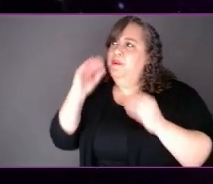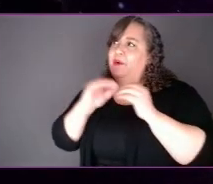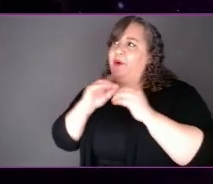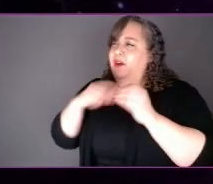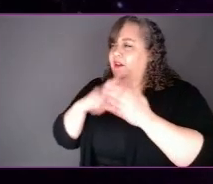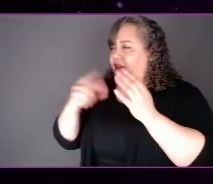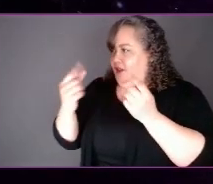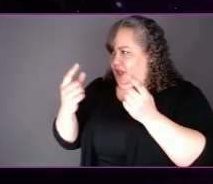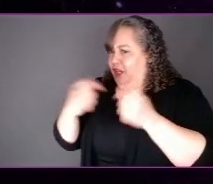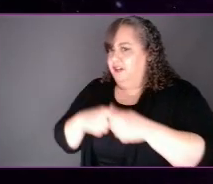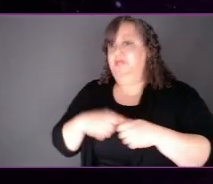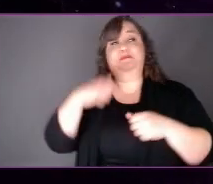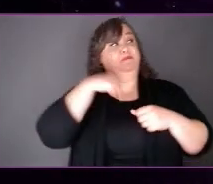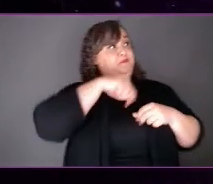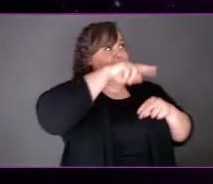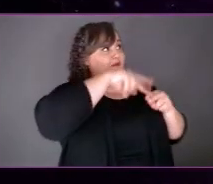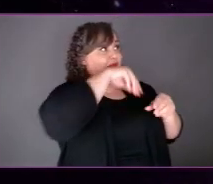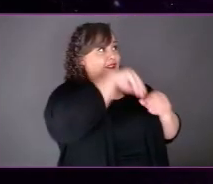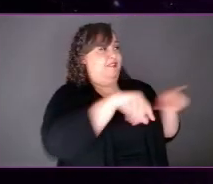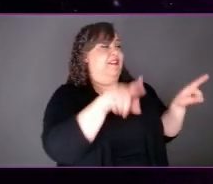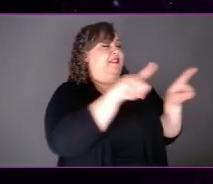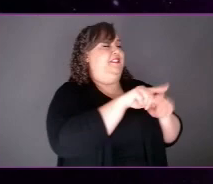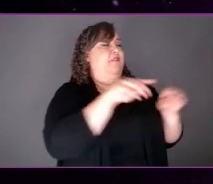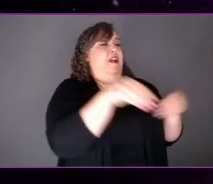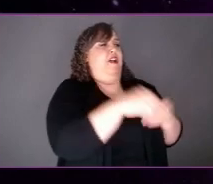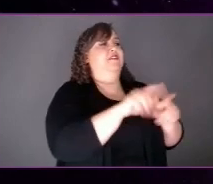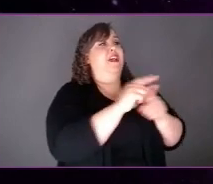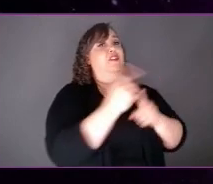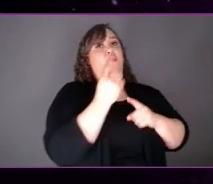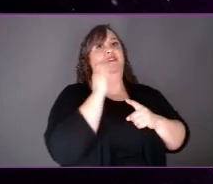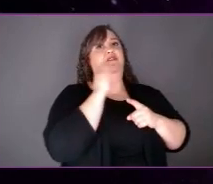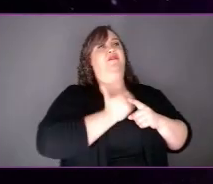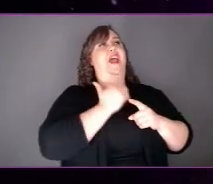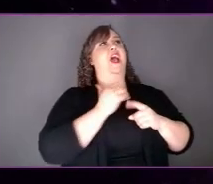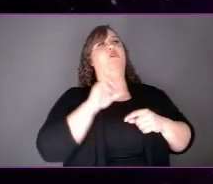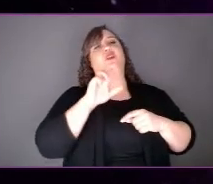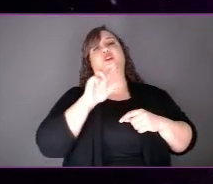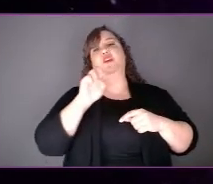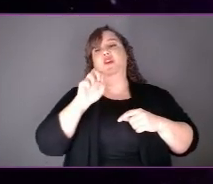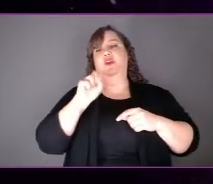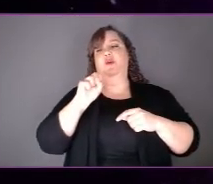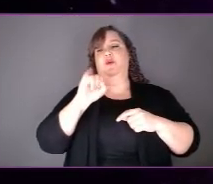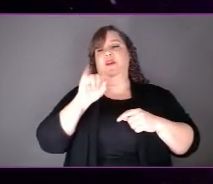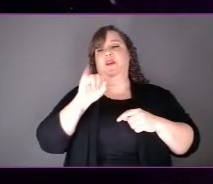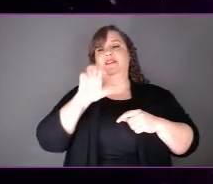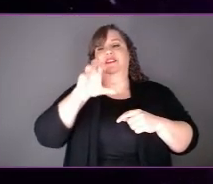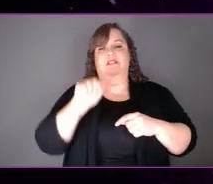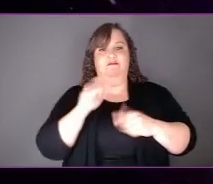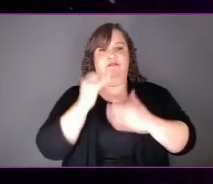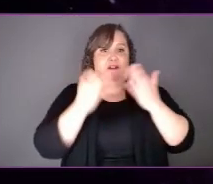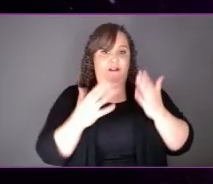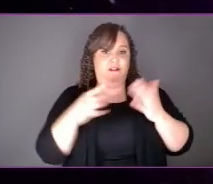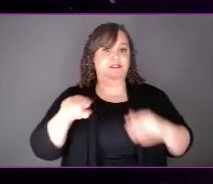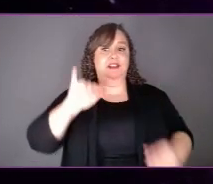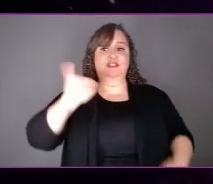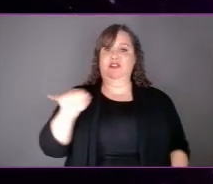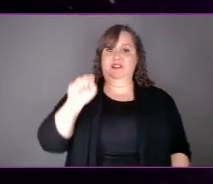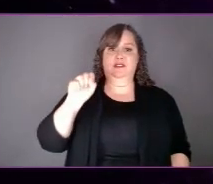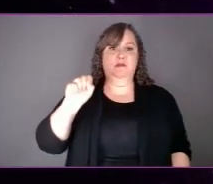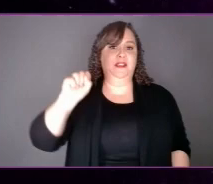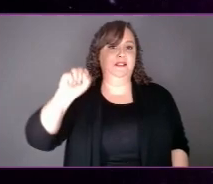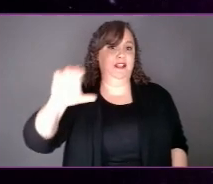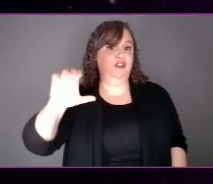in the same office as one of our resident artists at Johnson Space Center. Many of our artists also work in